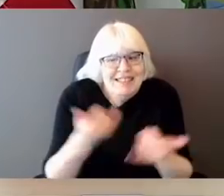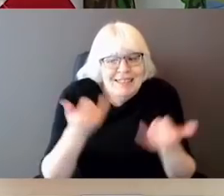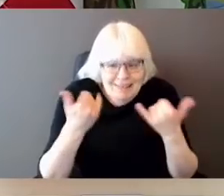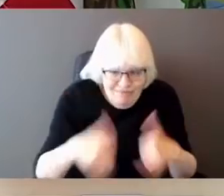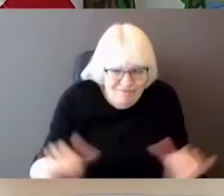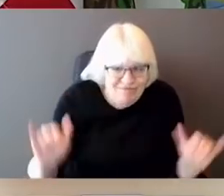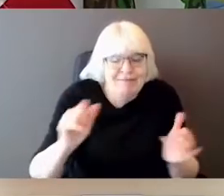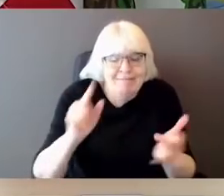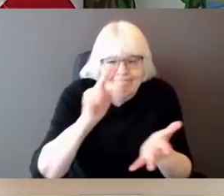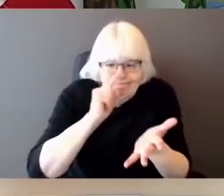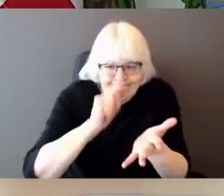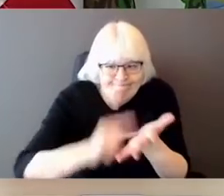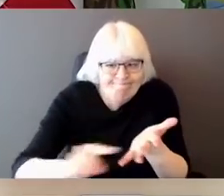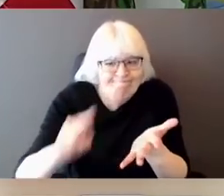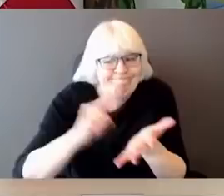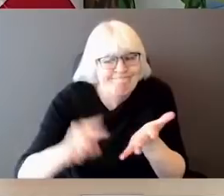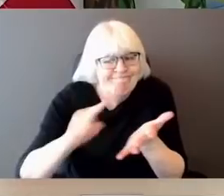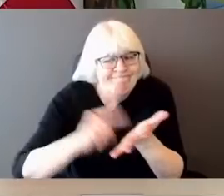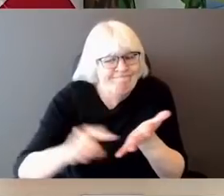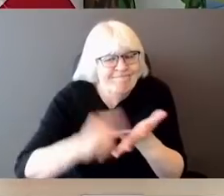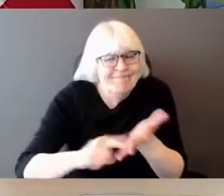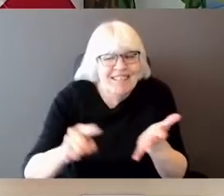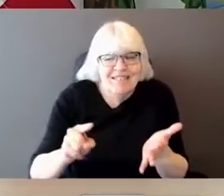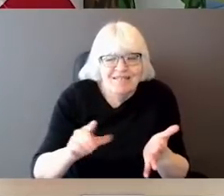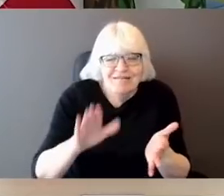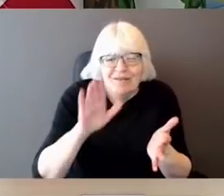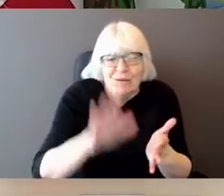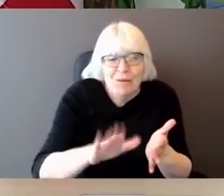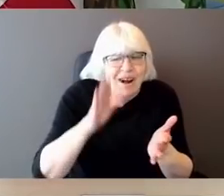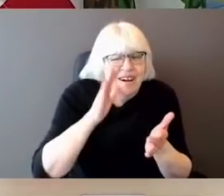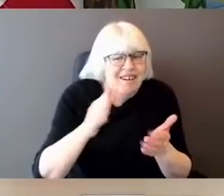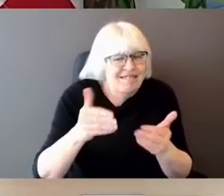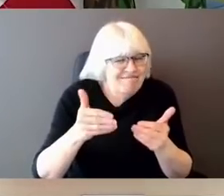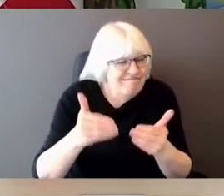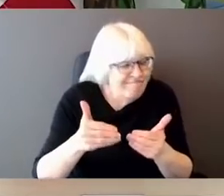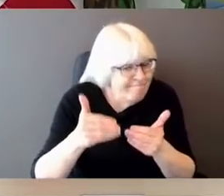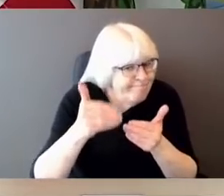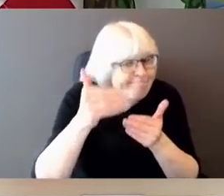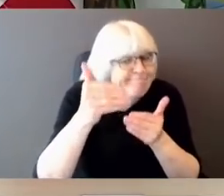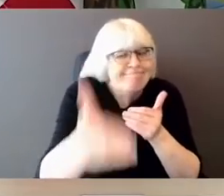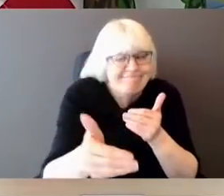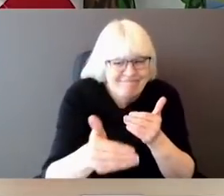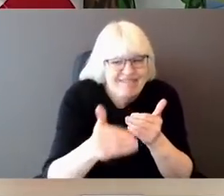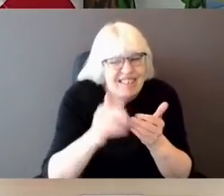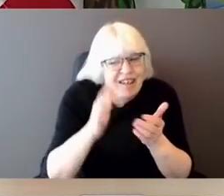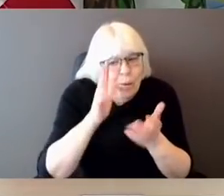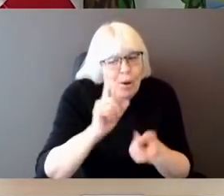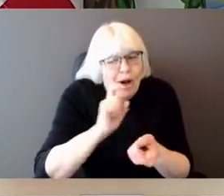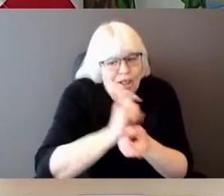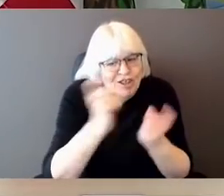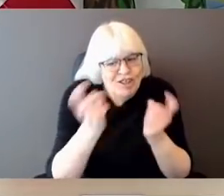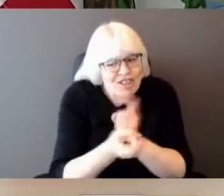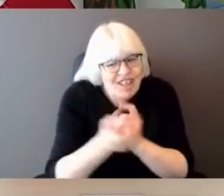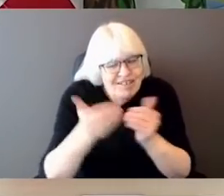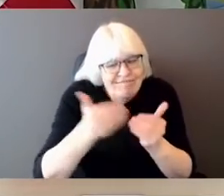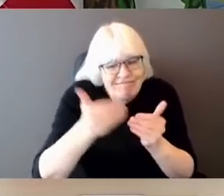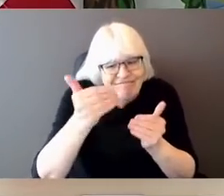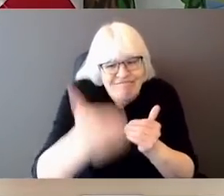and that'll be the next probably big change in terms of vaccines,